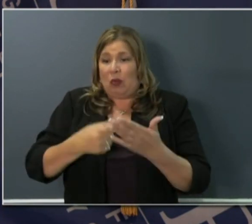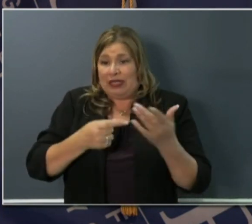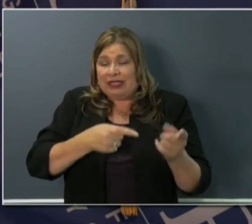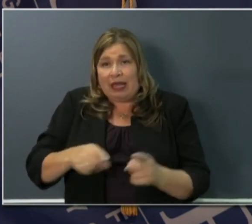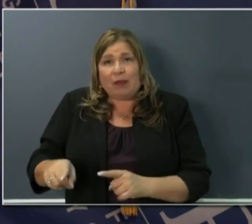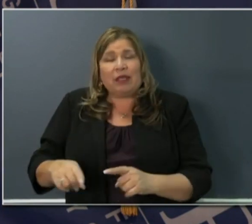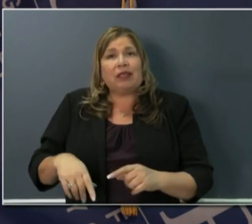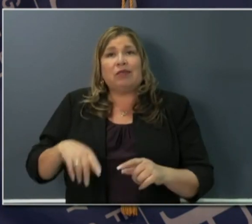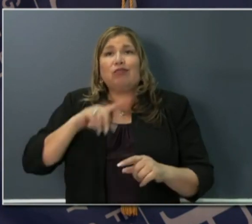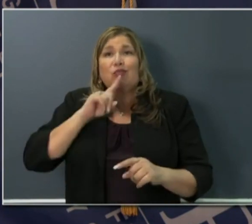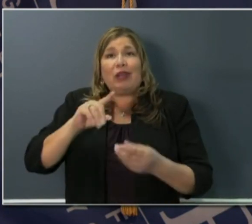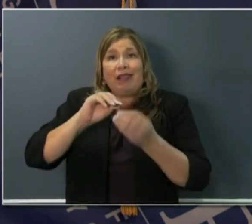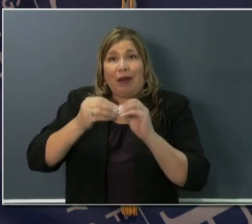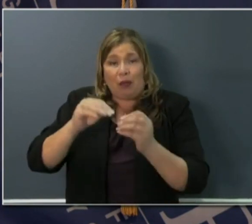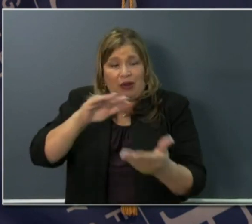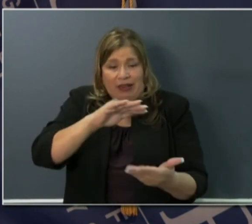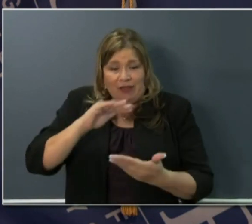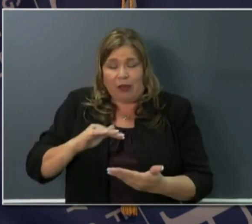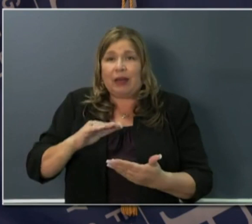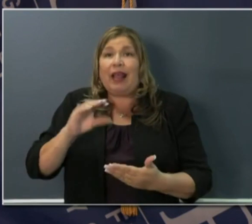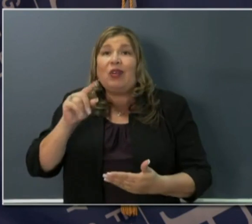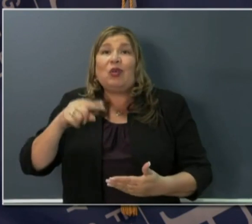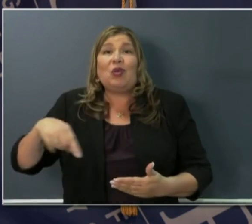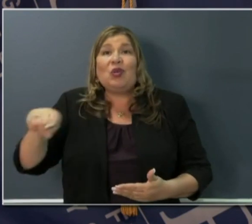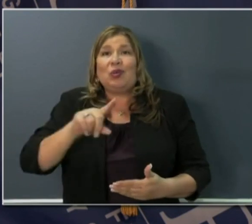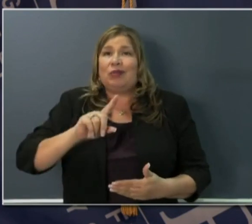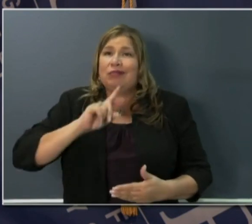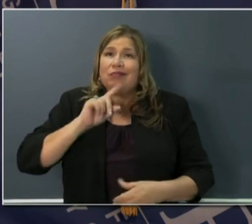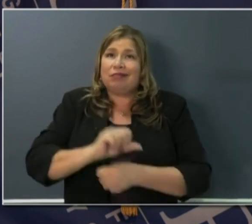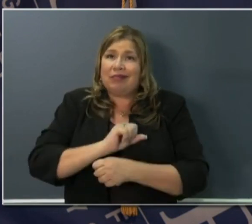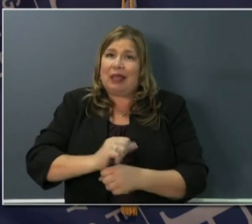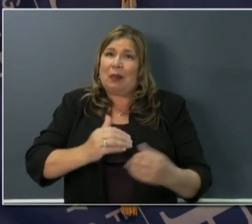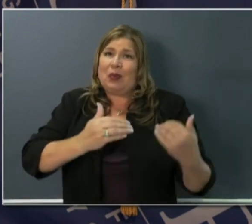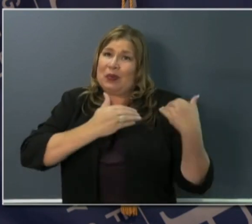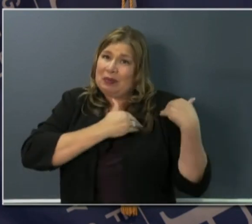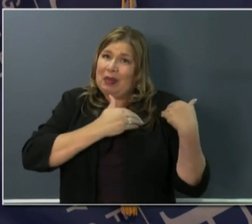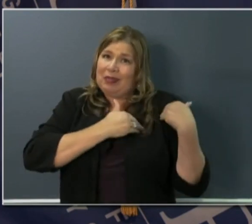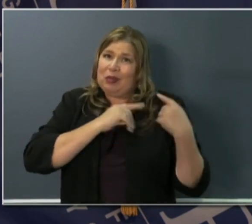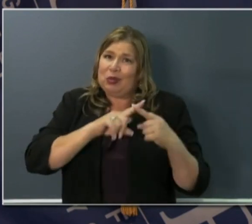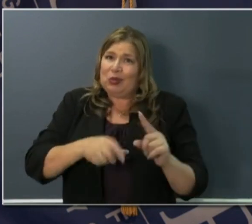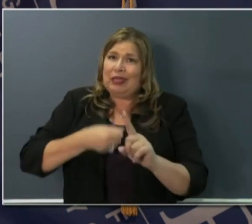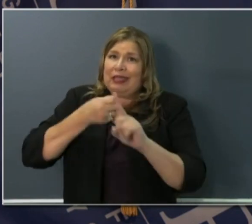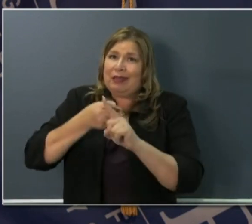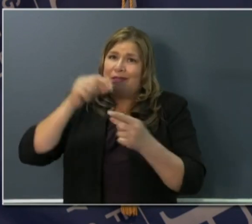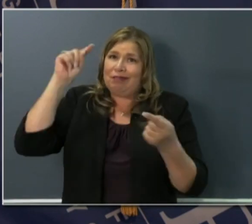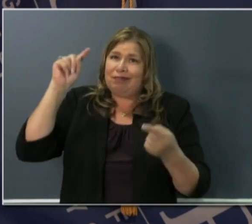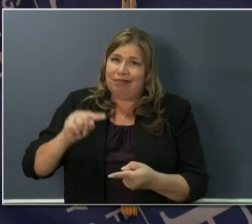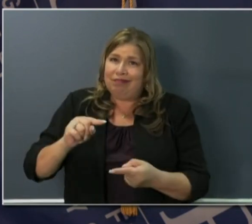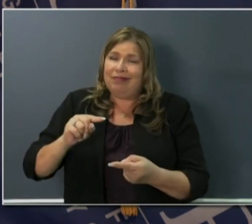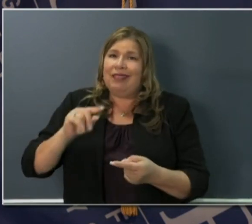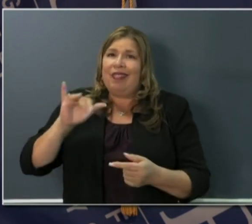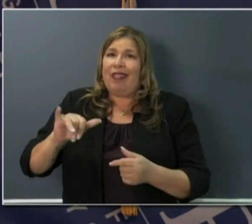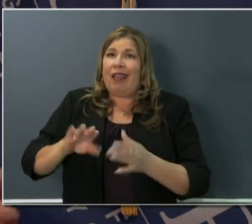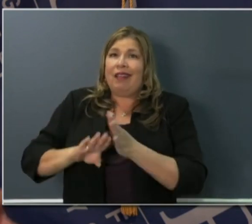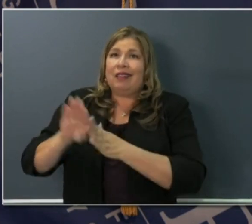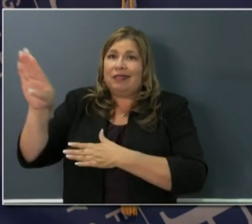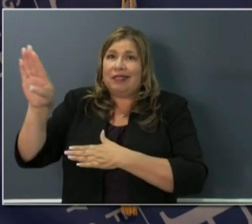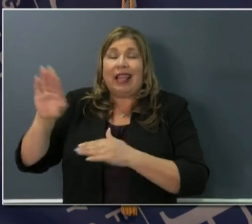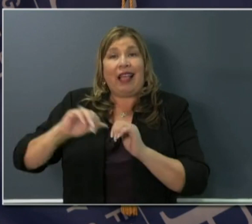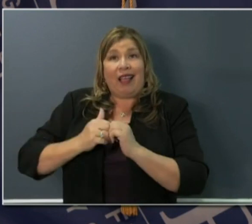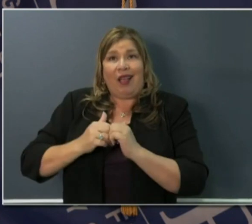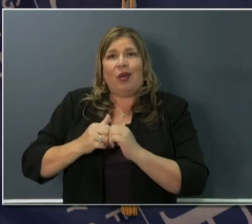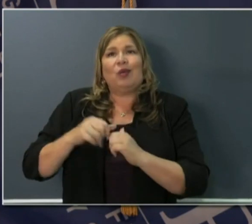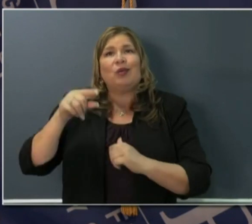real application of responsible ways of impacting those trends so that we can model a day